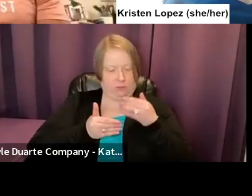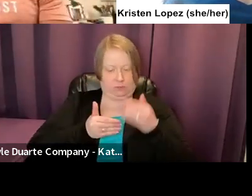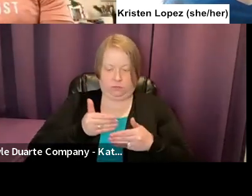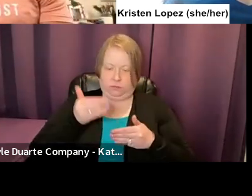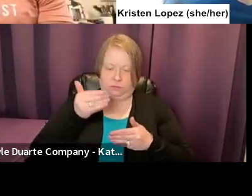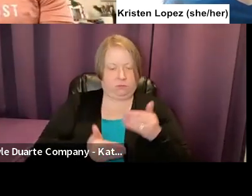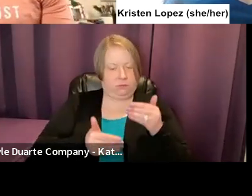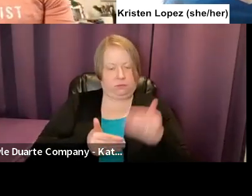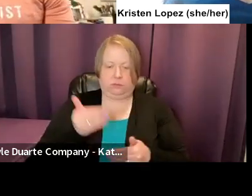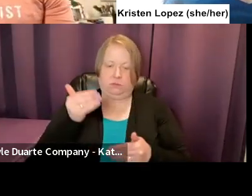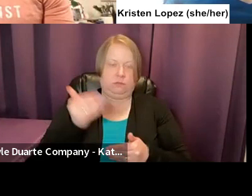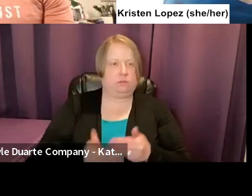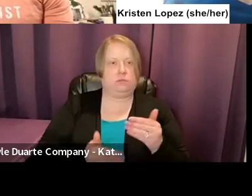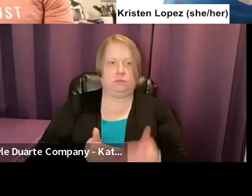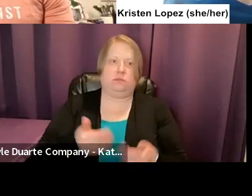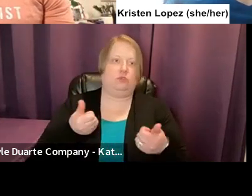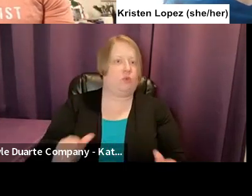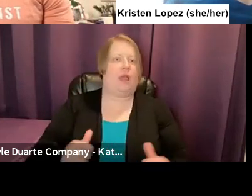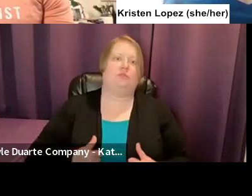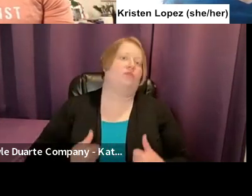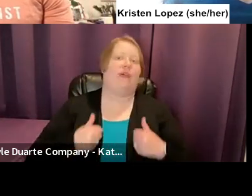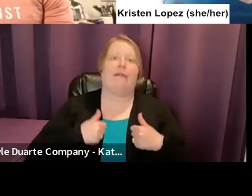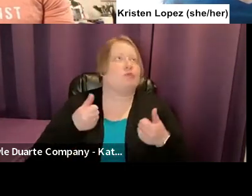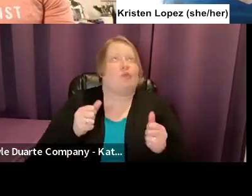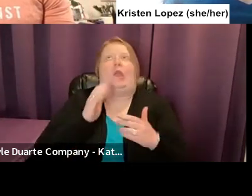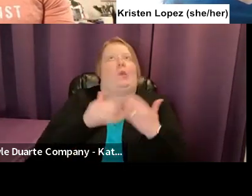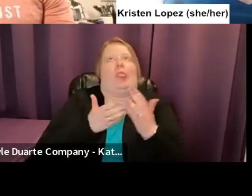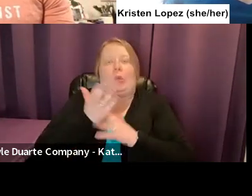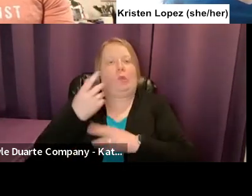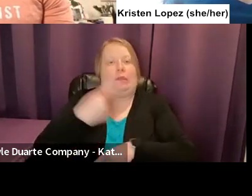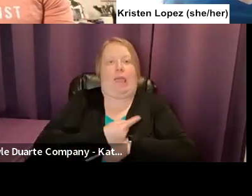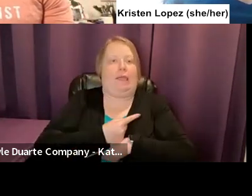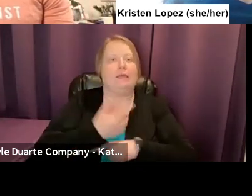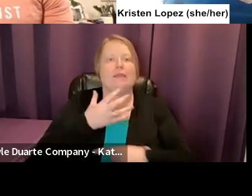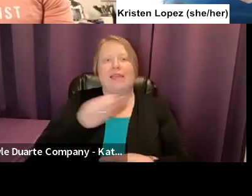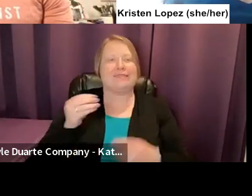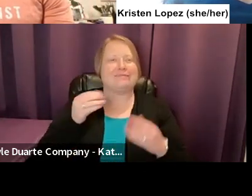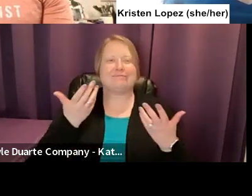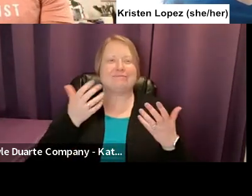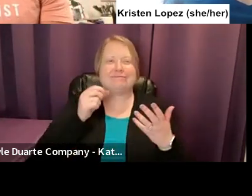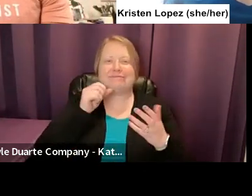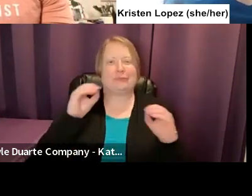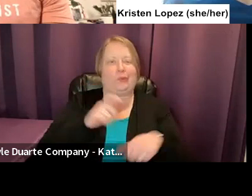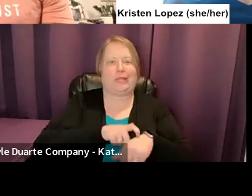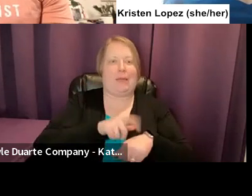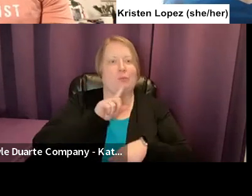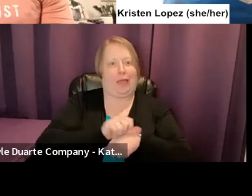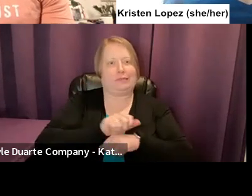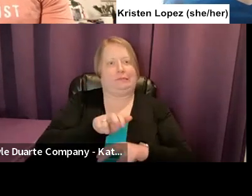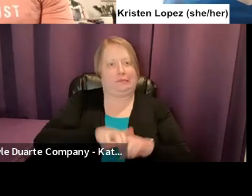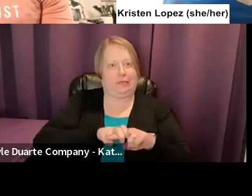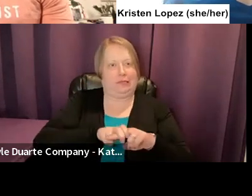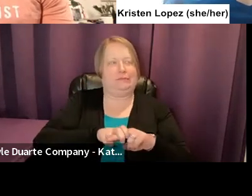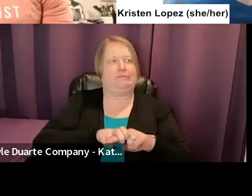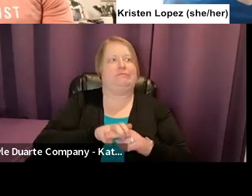day. And we don't have the time to really be able to sit, lie down,